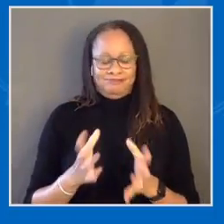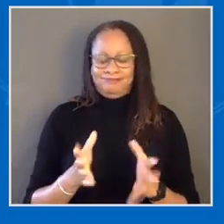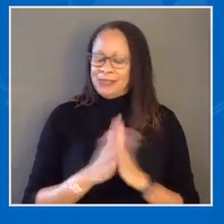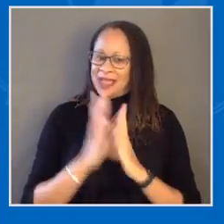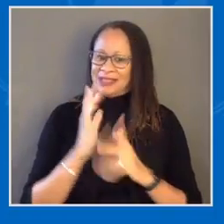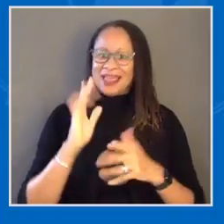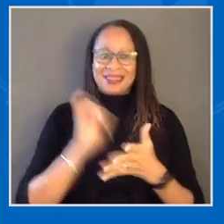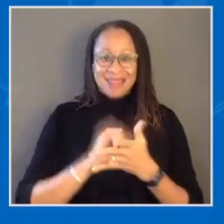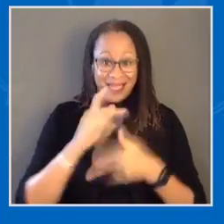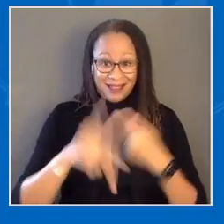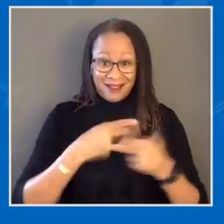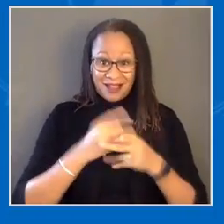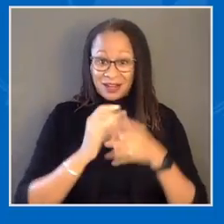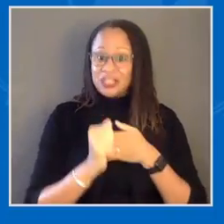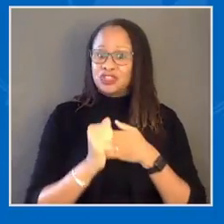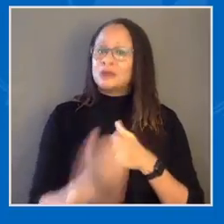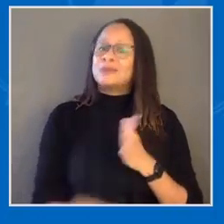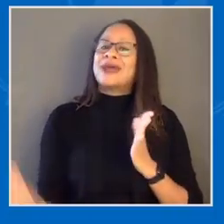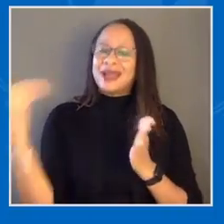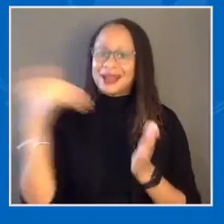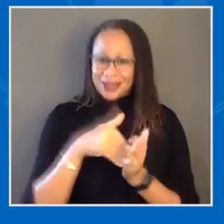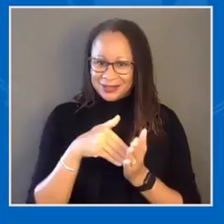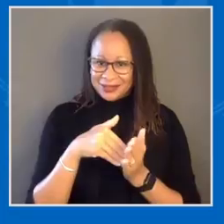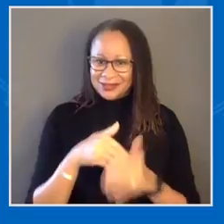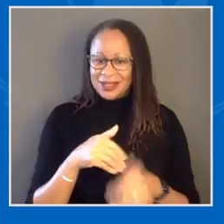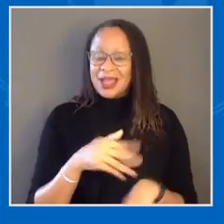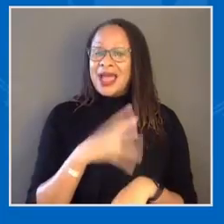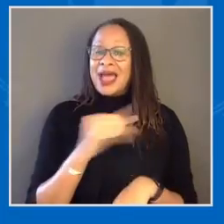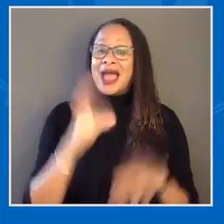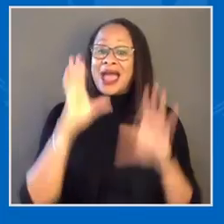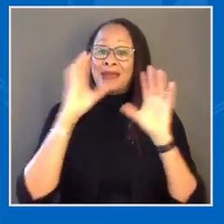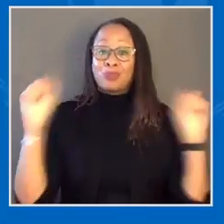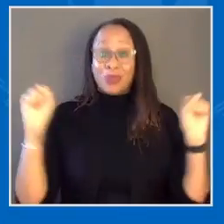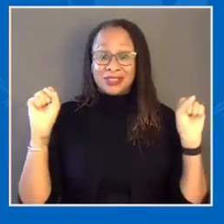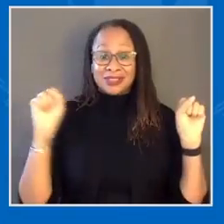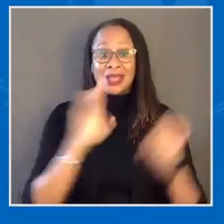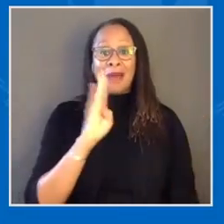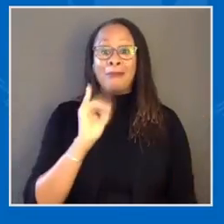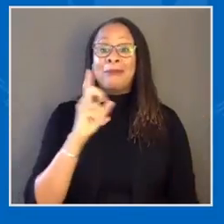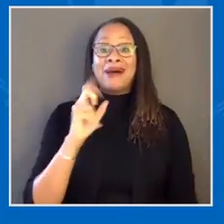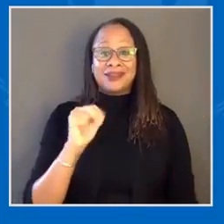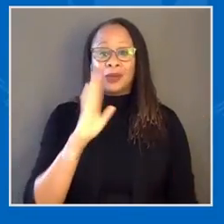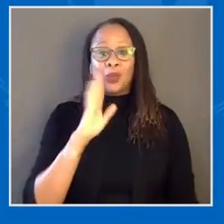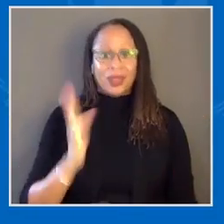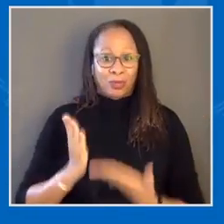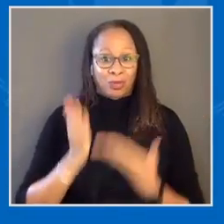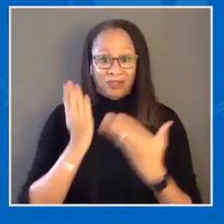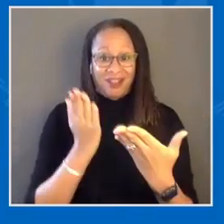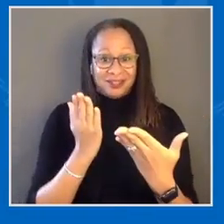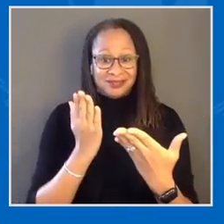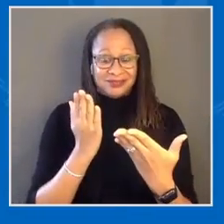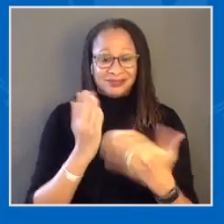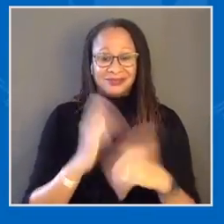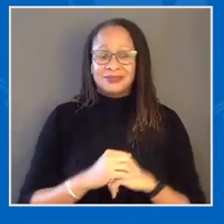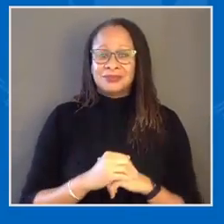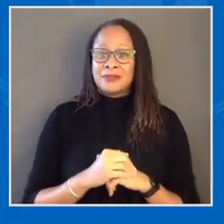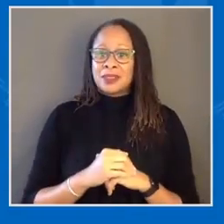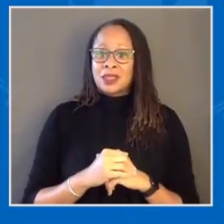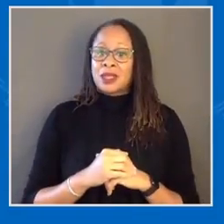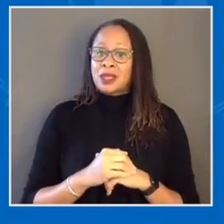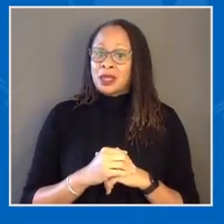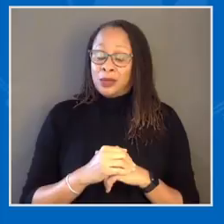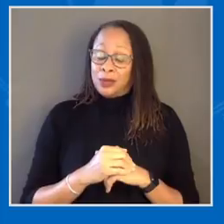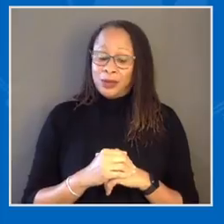leadership again, and President Biden will provide it. The road ahead is